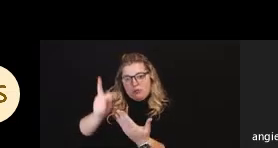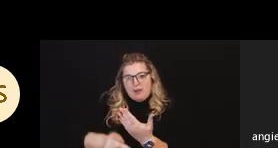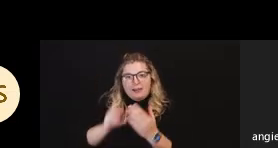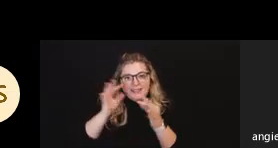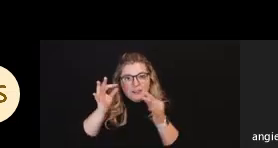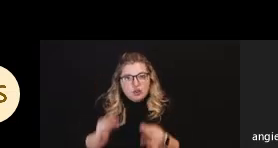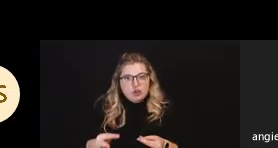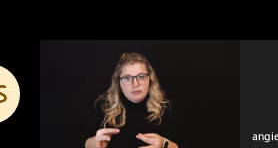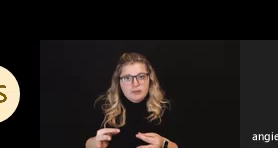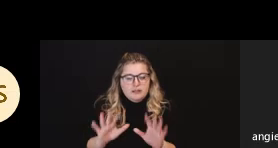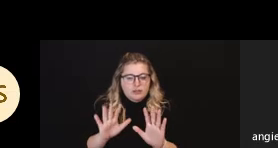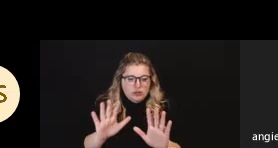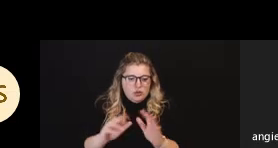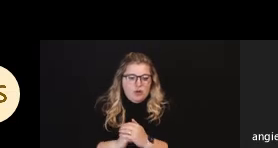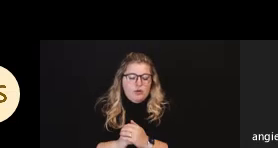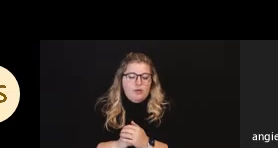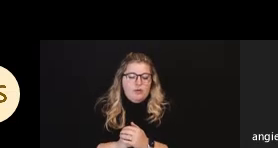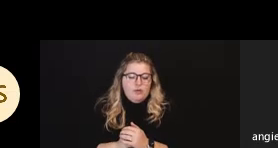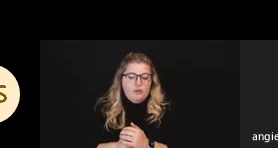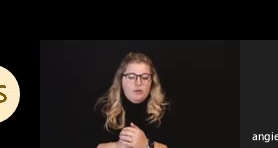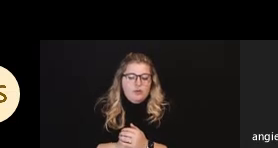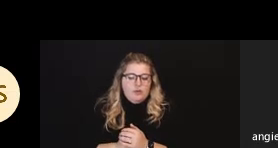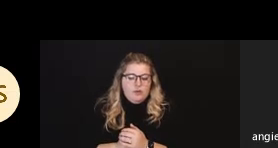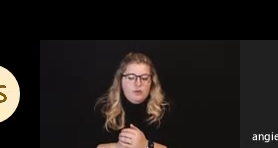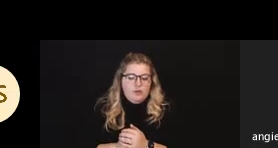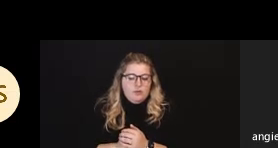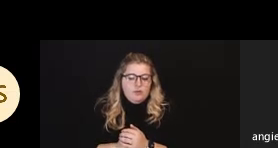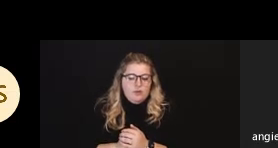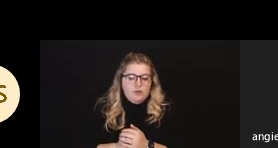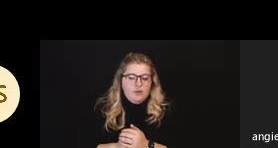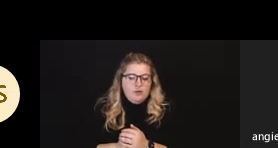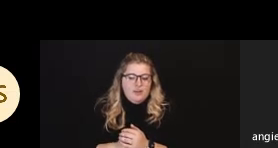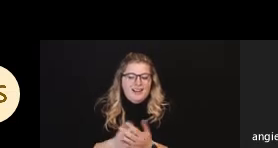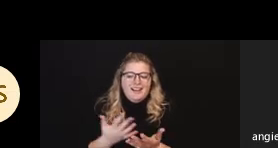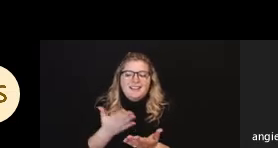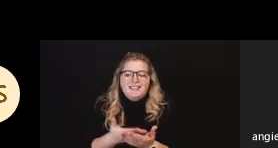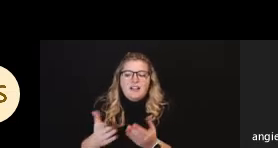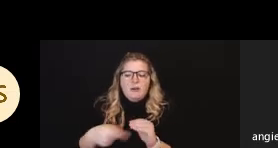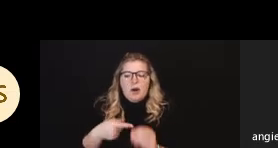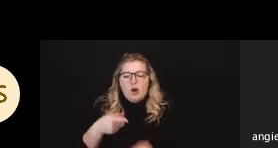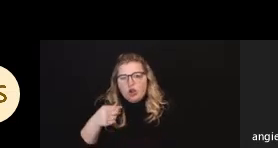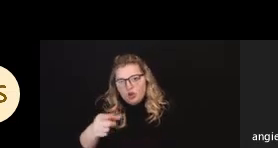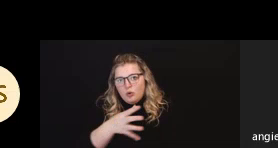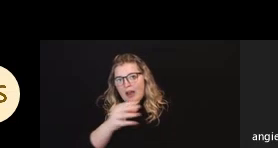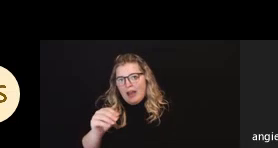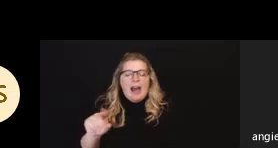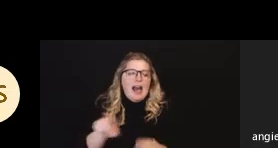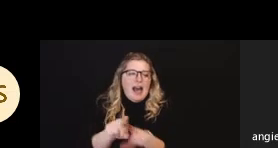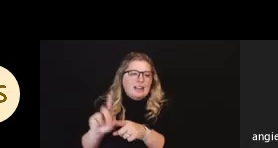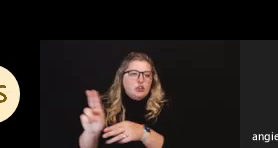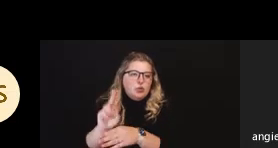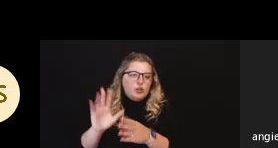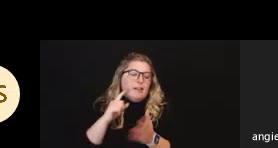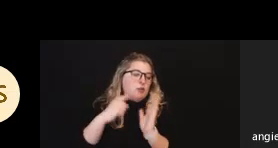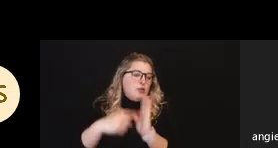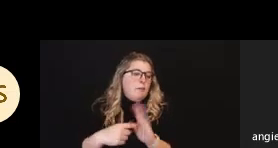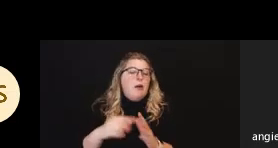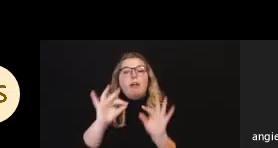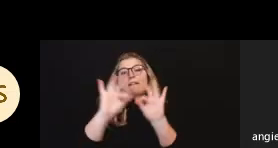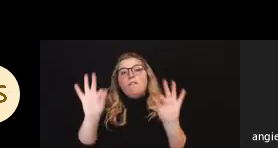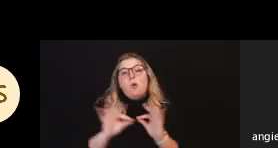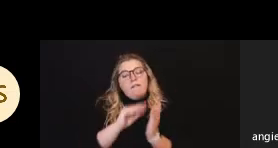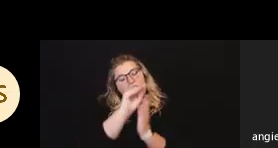is for stuff about you, the user, while you are filling in, say, a form. So if it